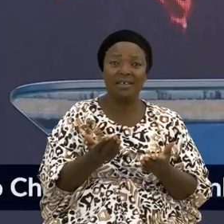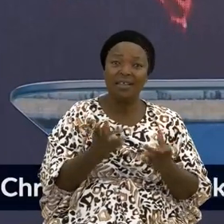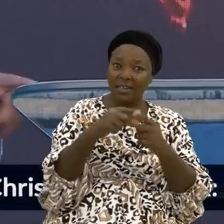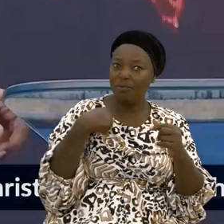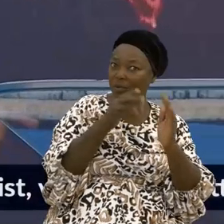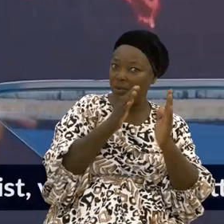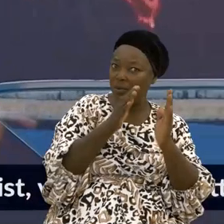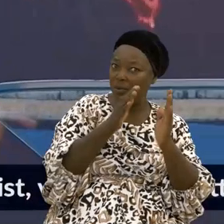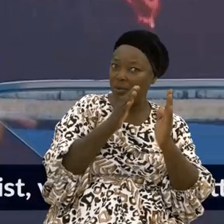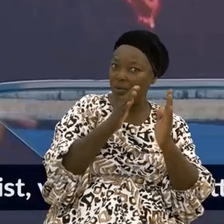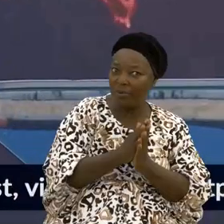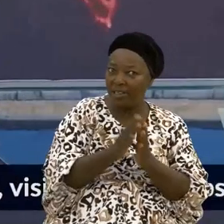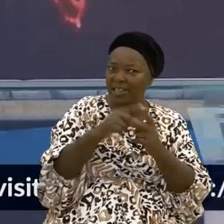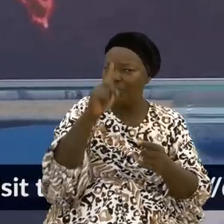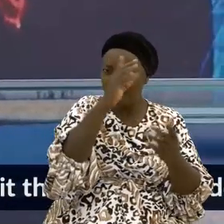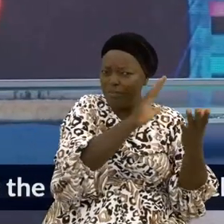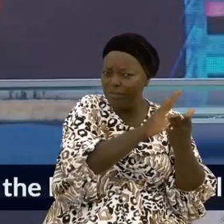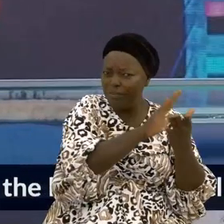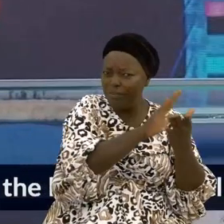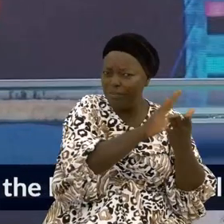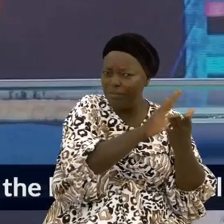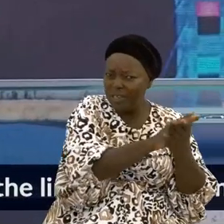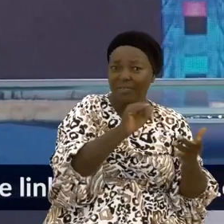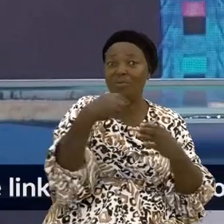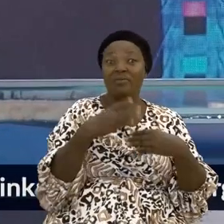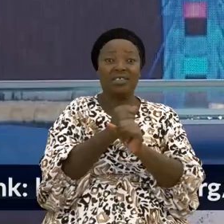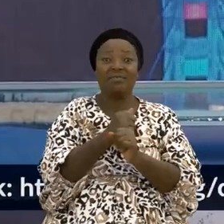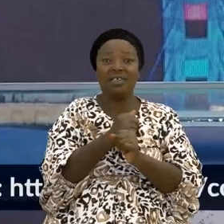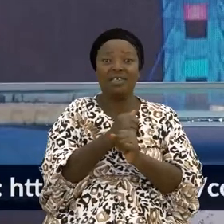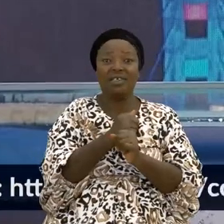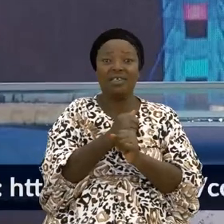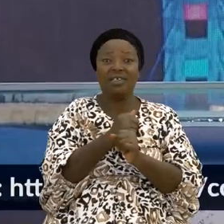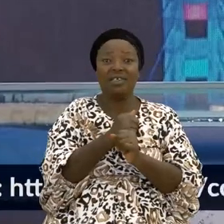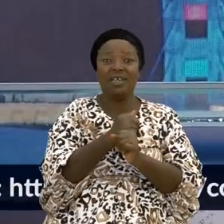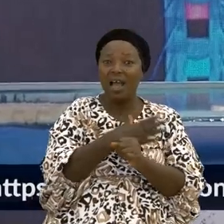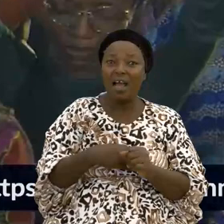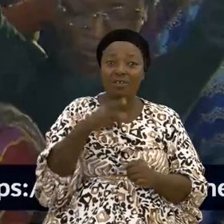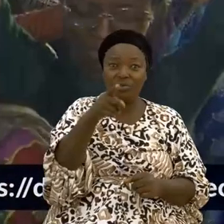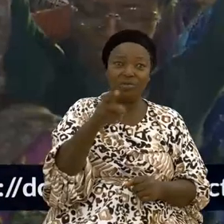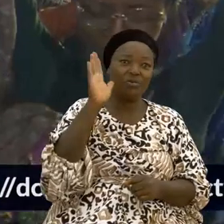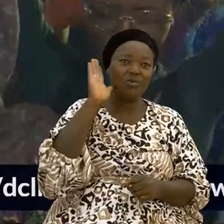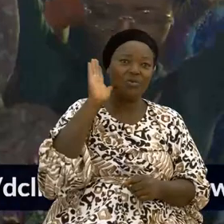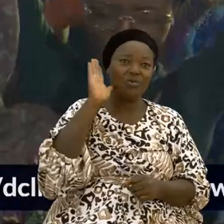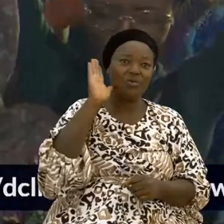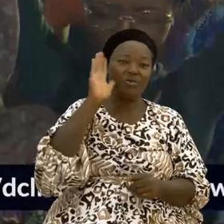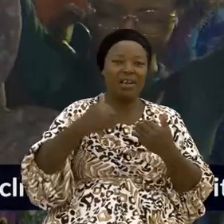pray, then you believe that you have received and you will have.